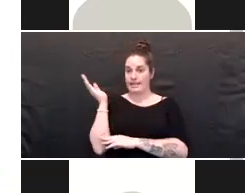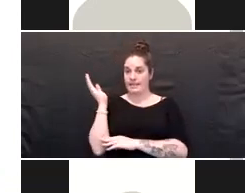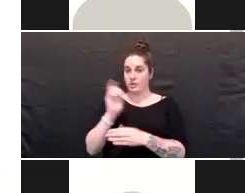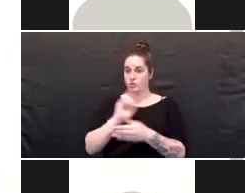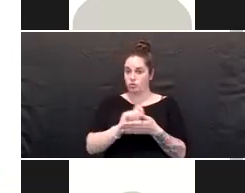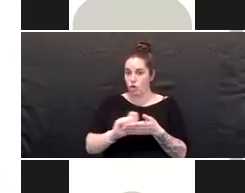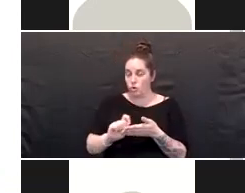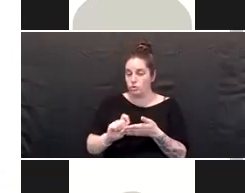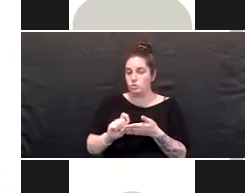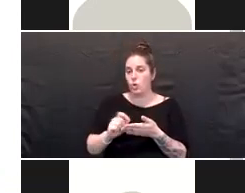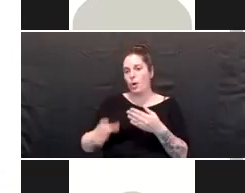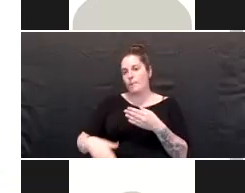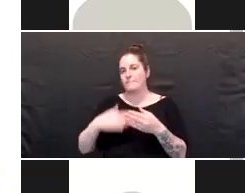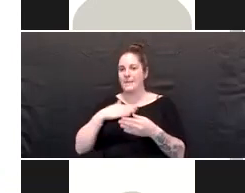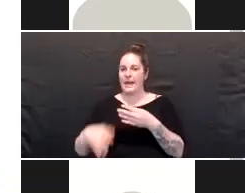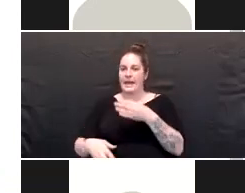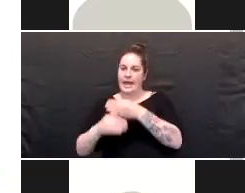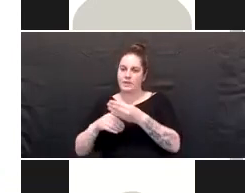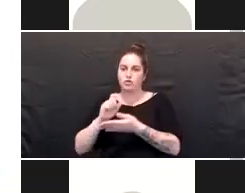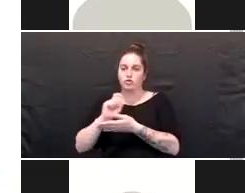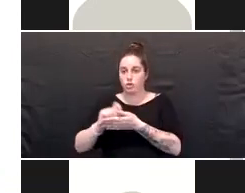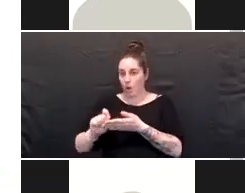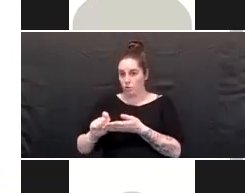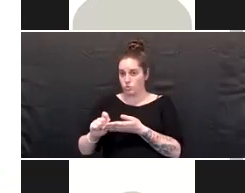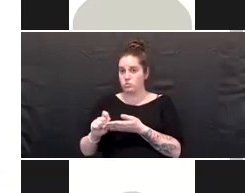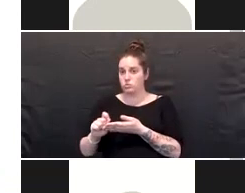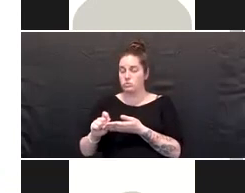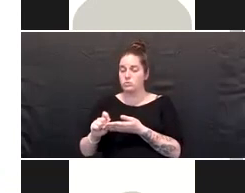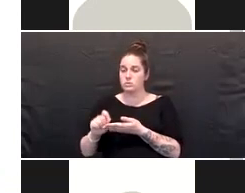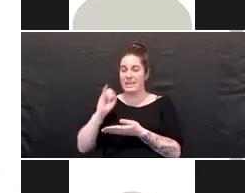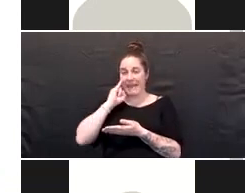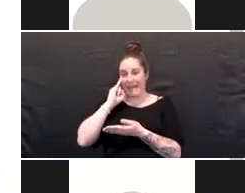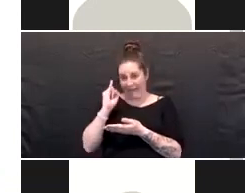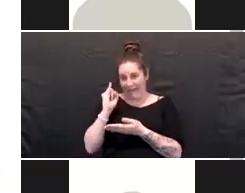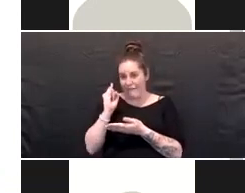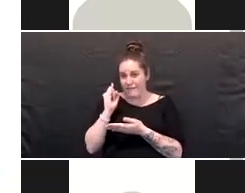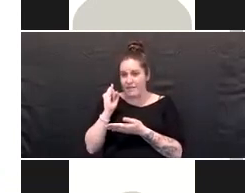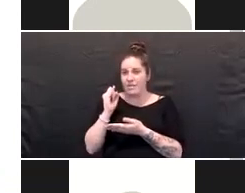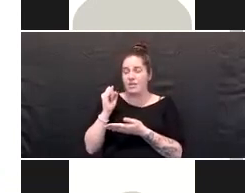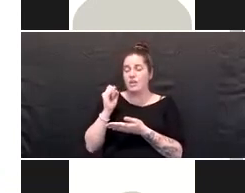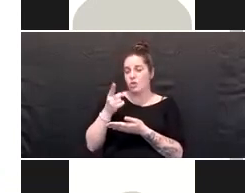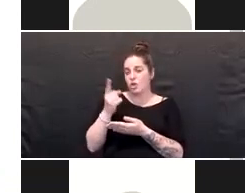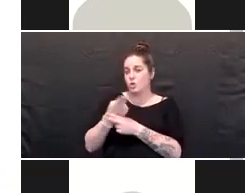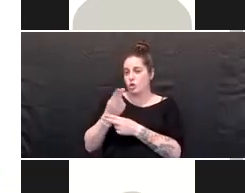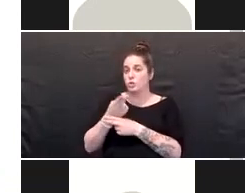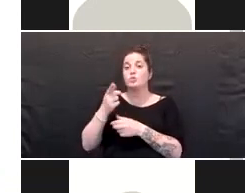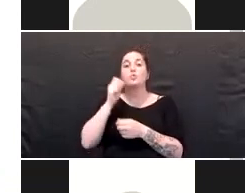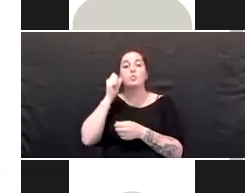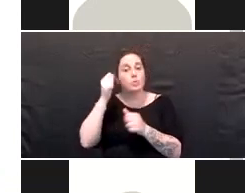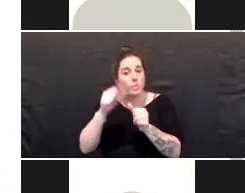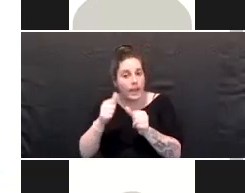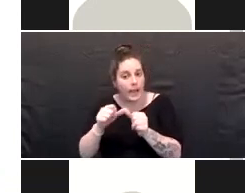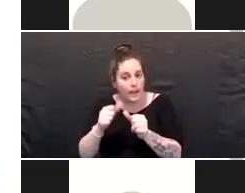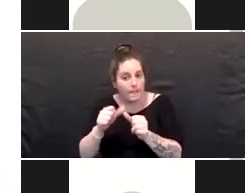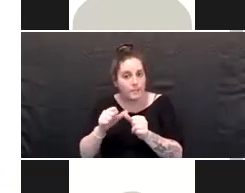my extra notes that I made available to you, the extra notes are available in the announcements. Remember,